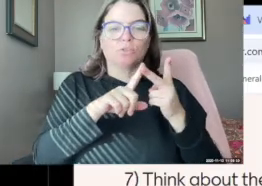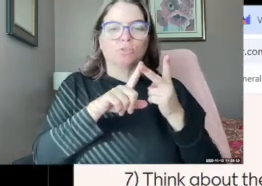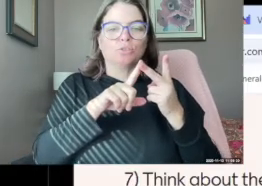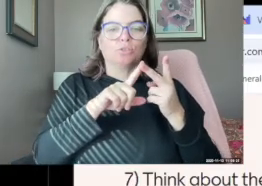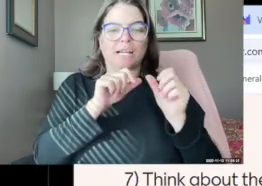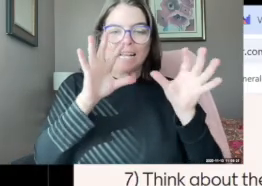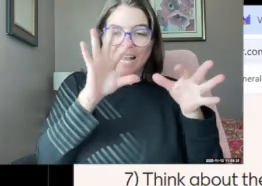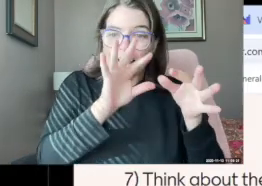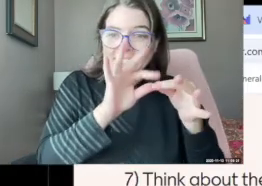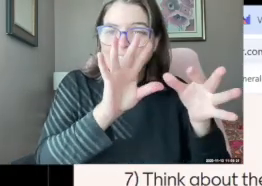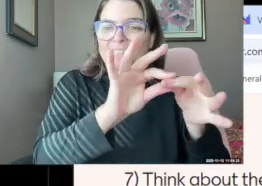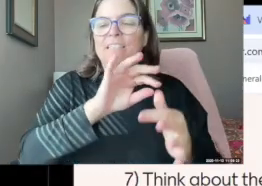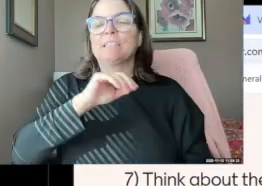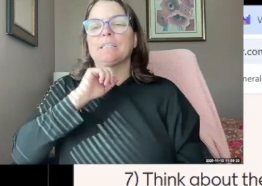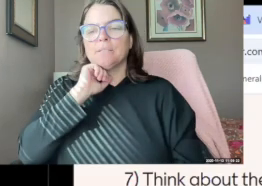training,